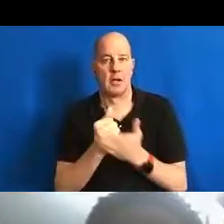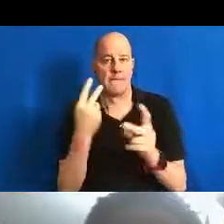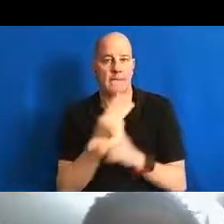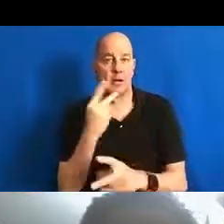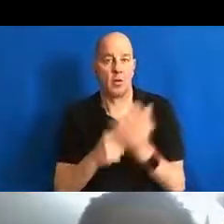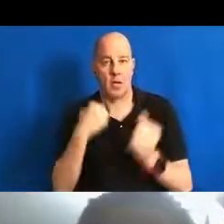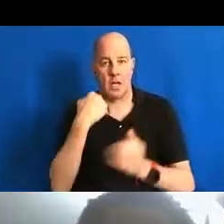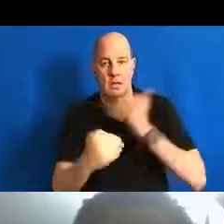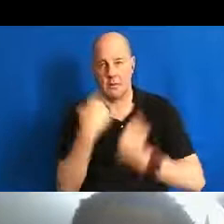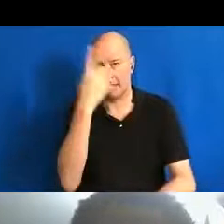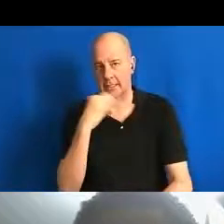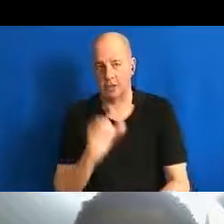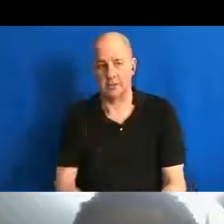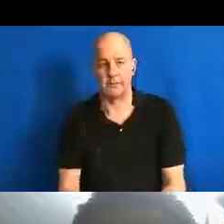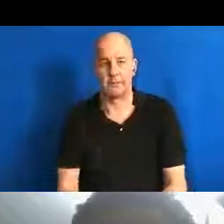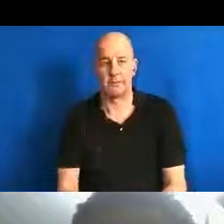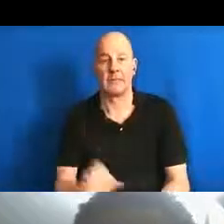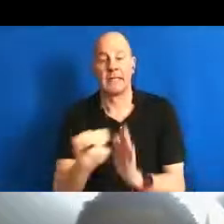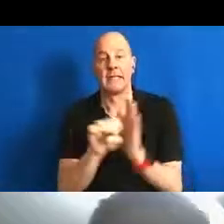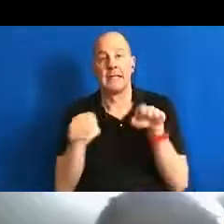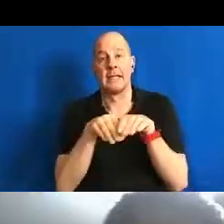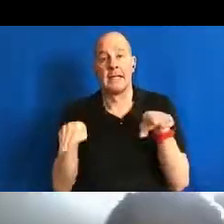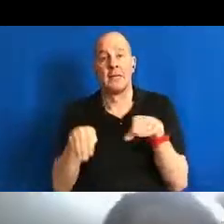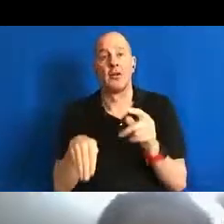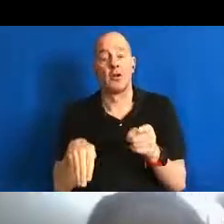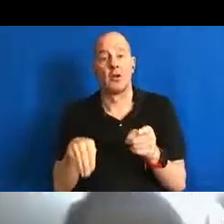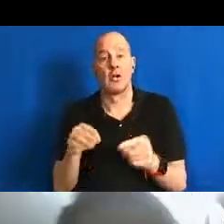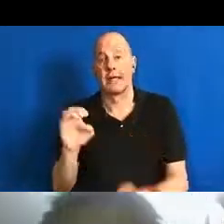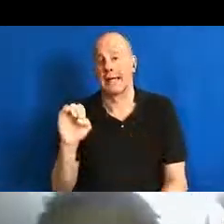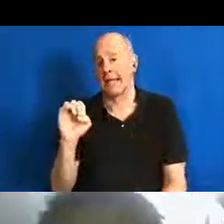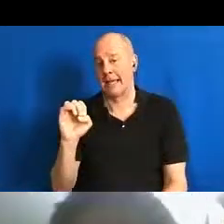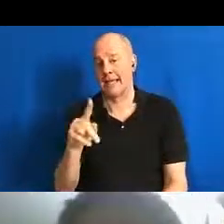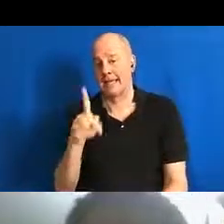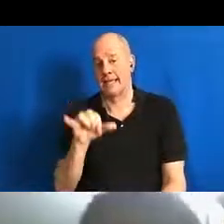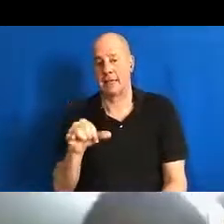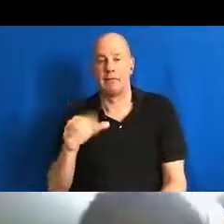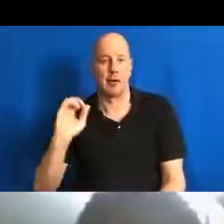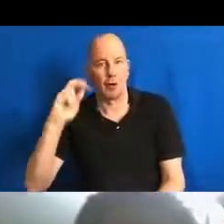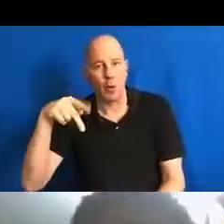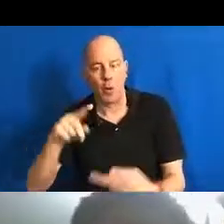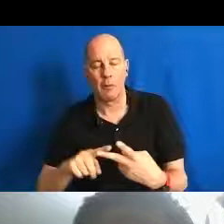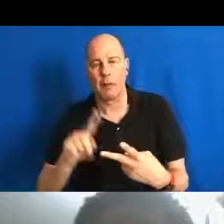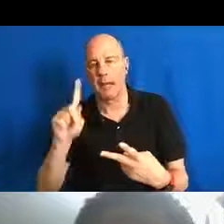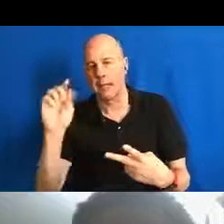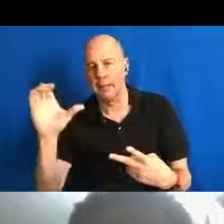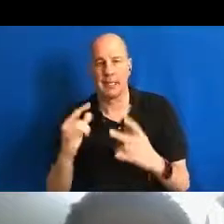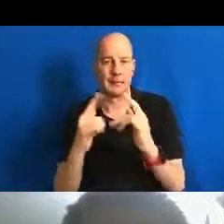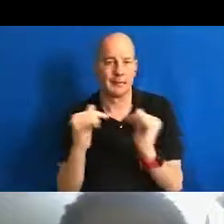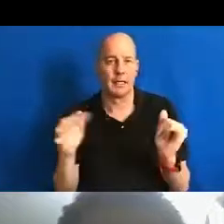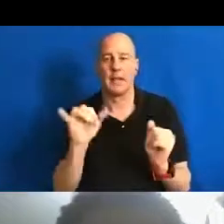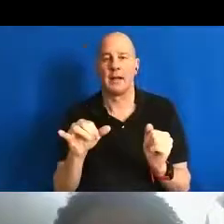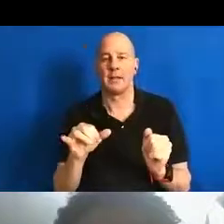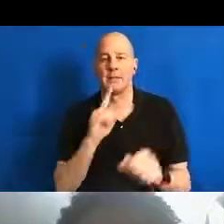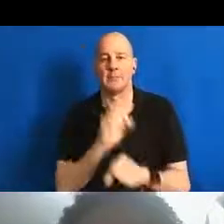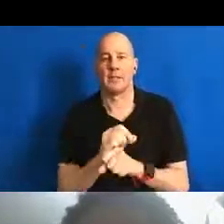So the state level entity choice that you'll be making, like a corporation or an LLC, etc., that's going to be the actual